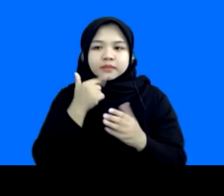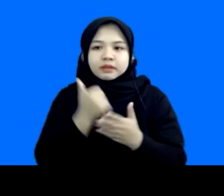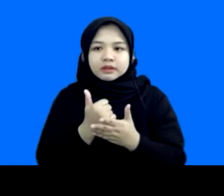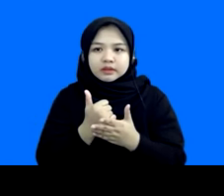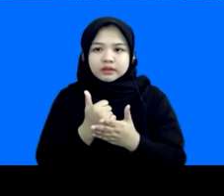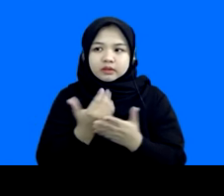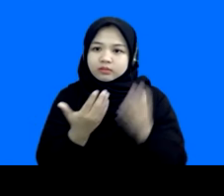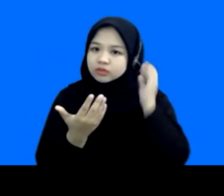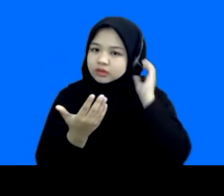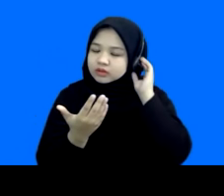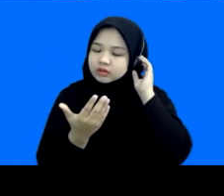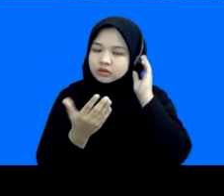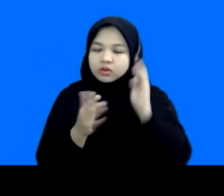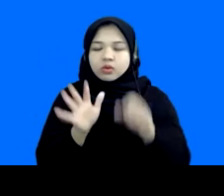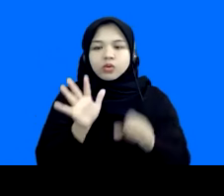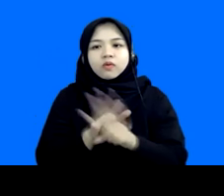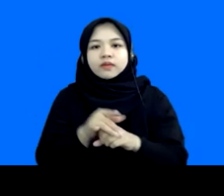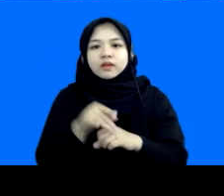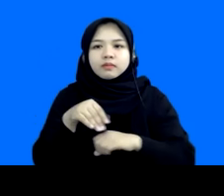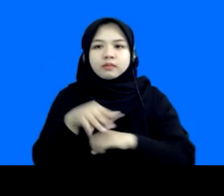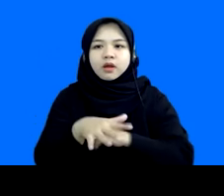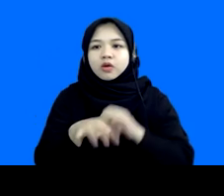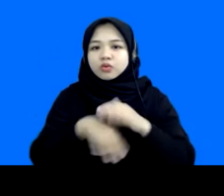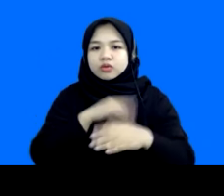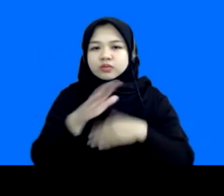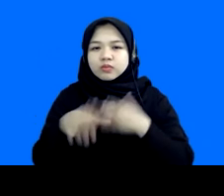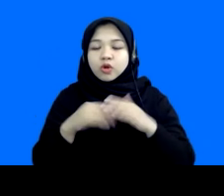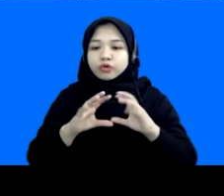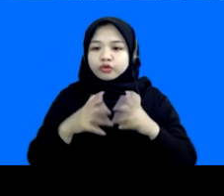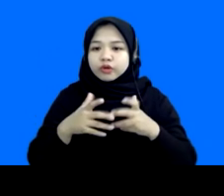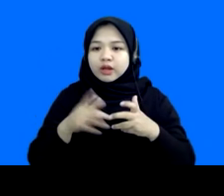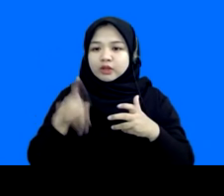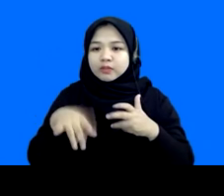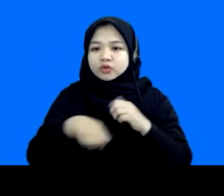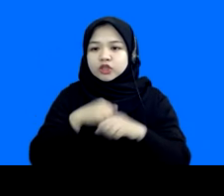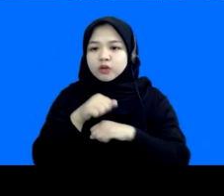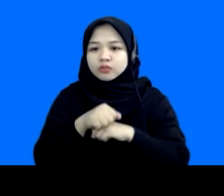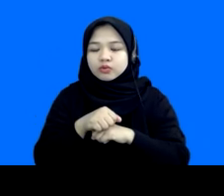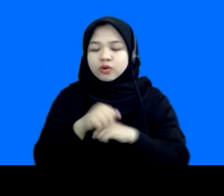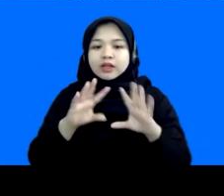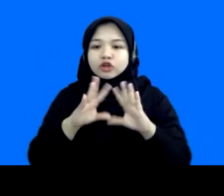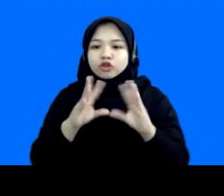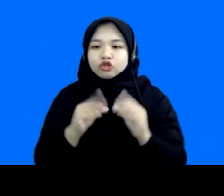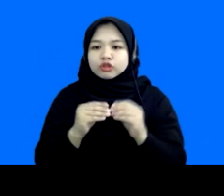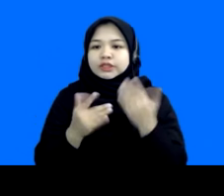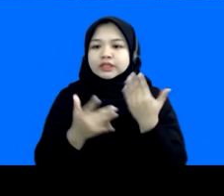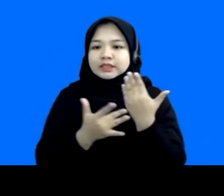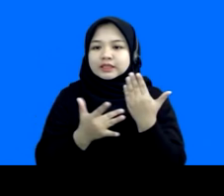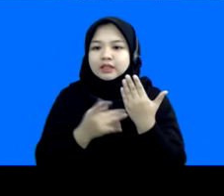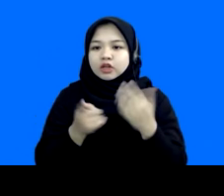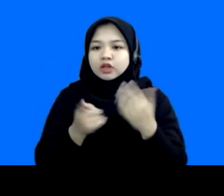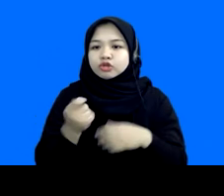in Singapore as well. Digital inclusion is a key cornerstone of any development